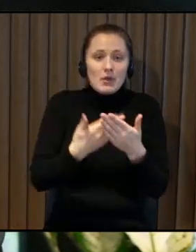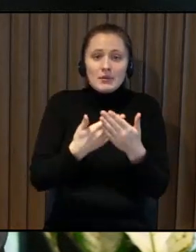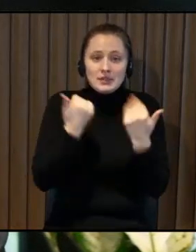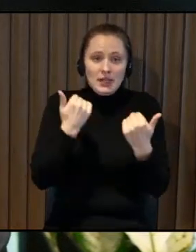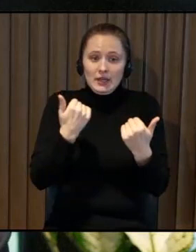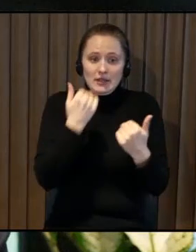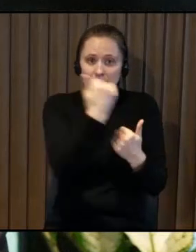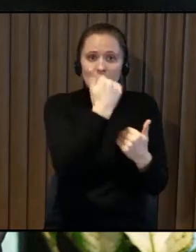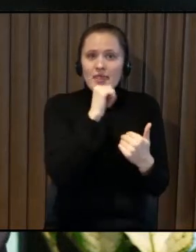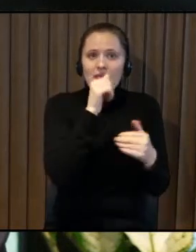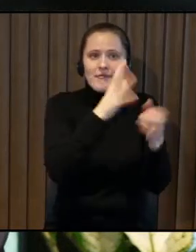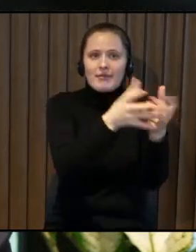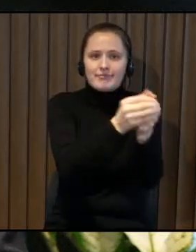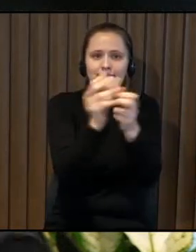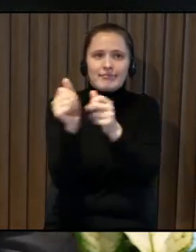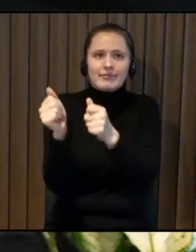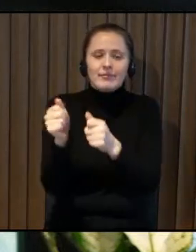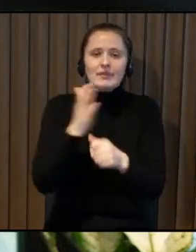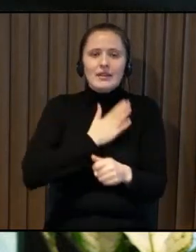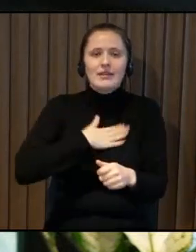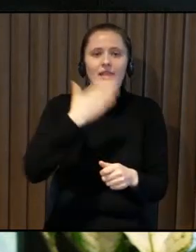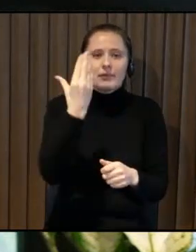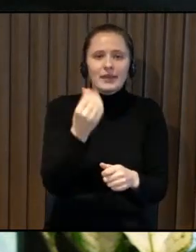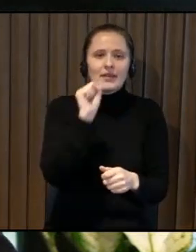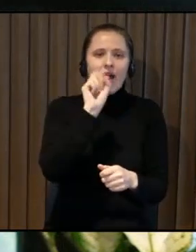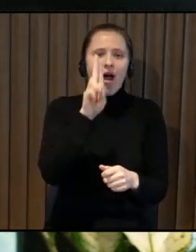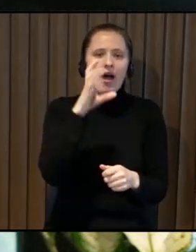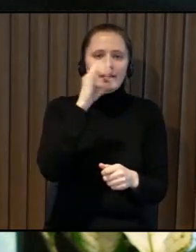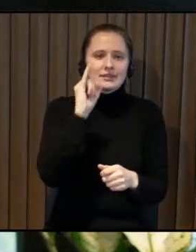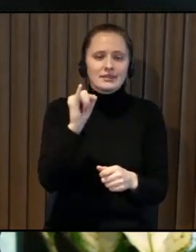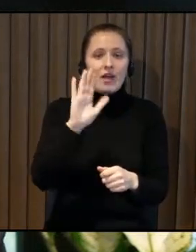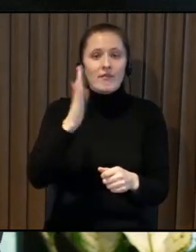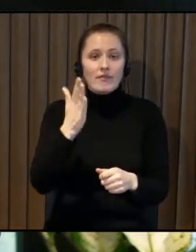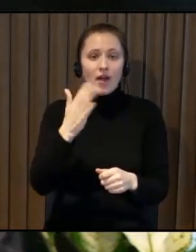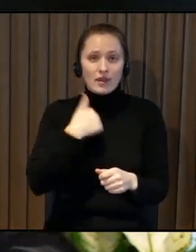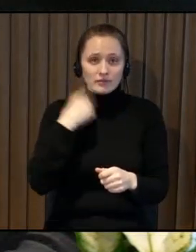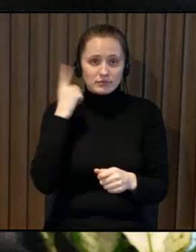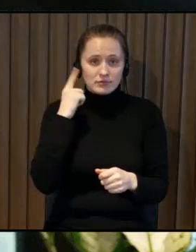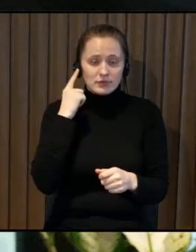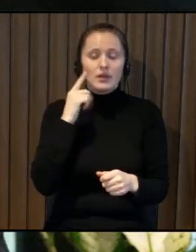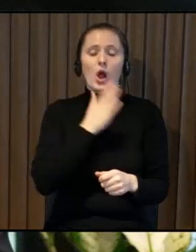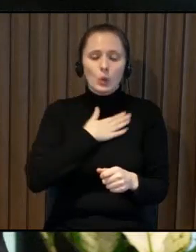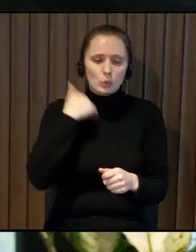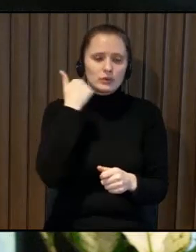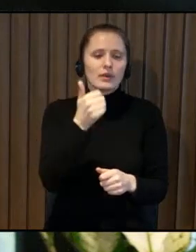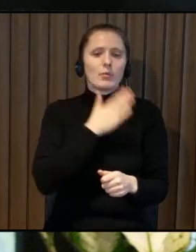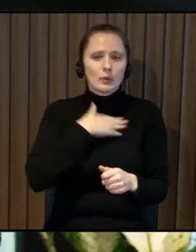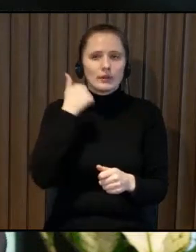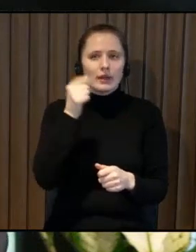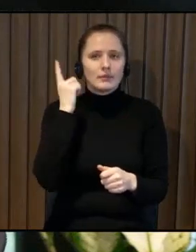So your presentation is called Touch Aloud, Not to Fear. Hello, answers.